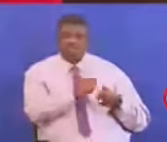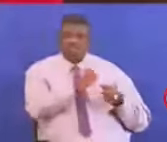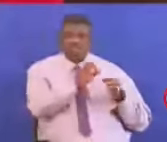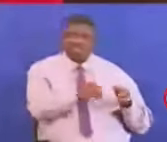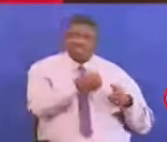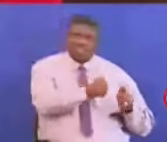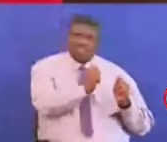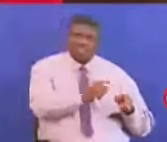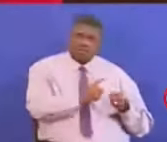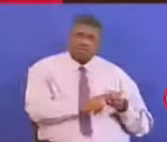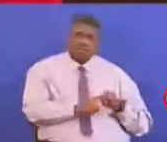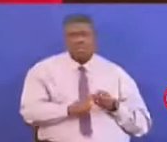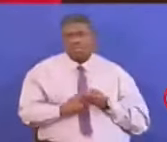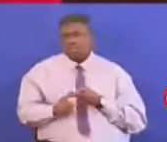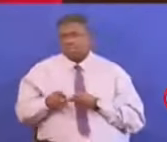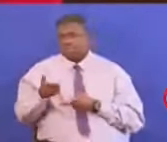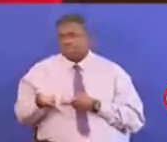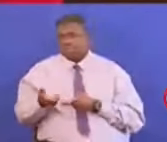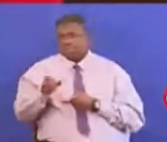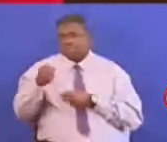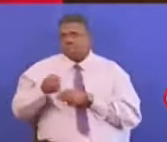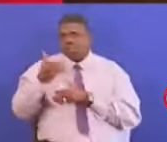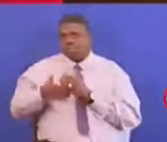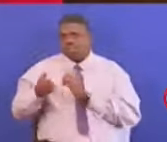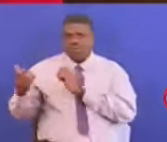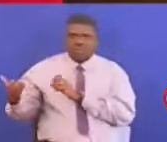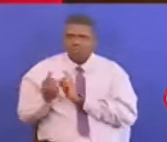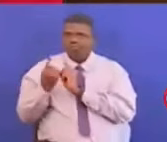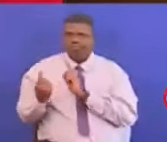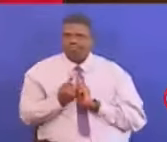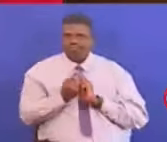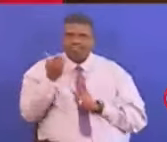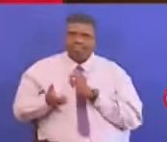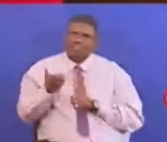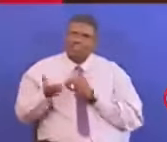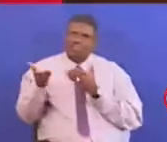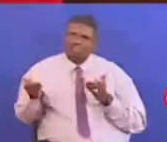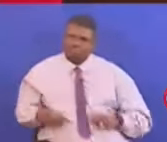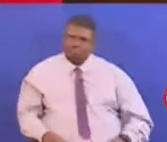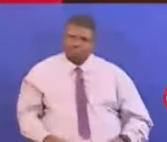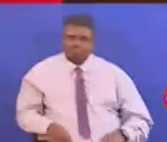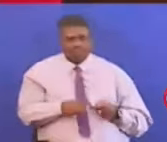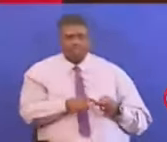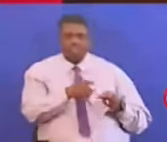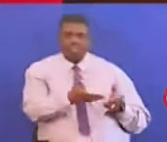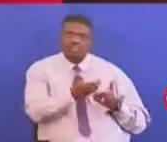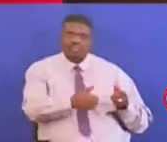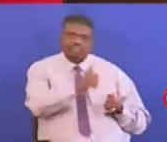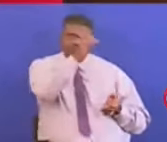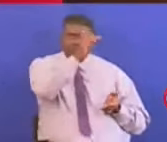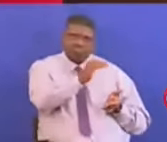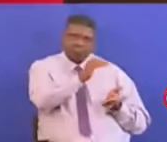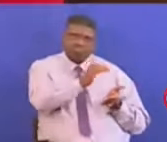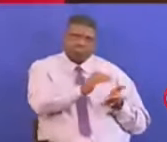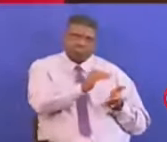and investment challenges, differences in development gaps between member states,